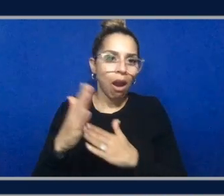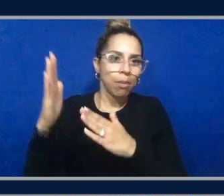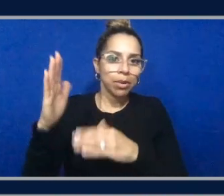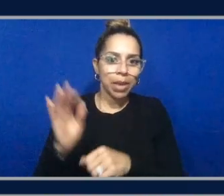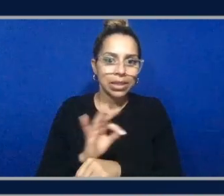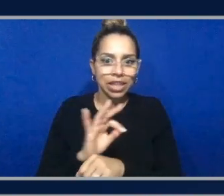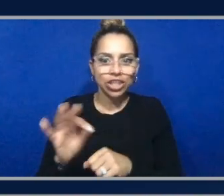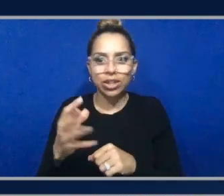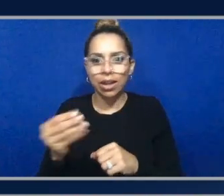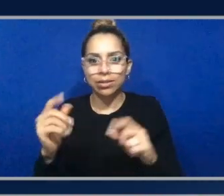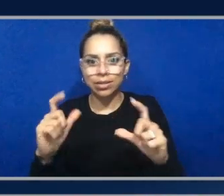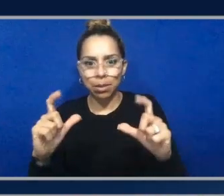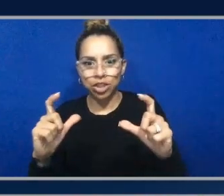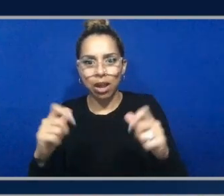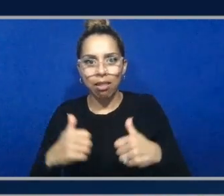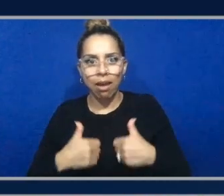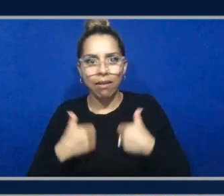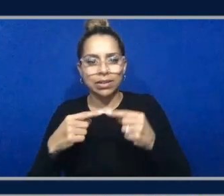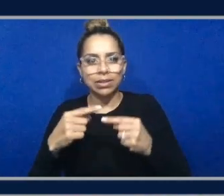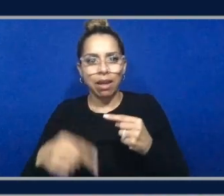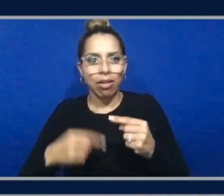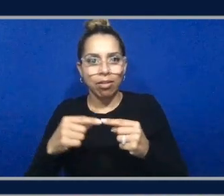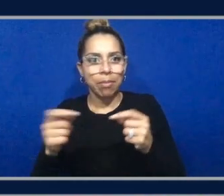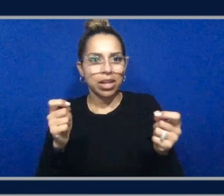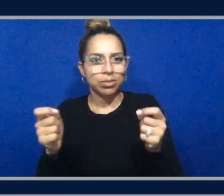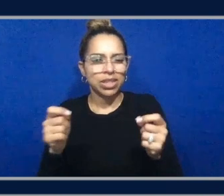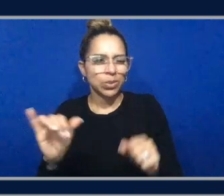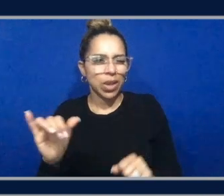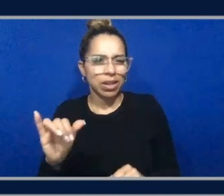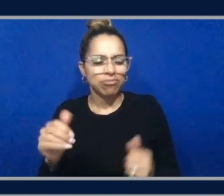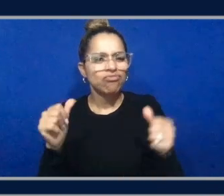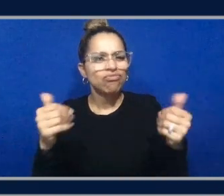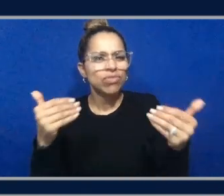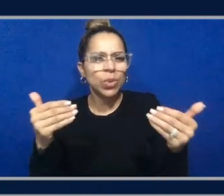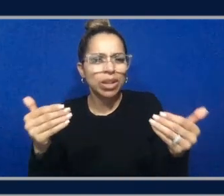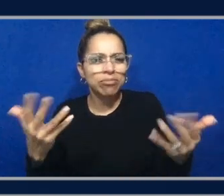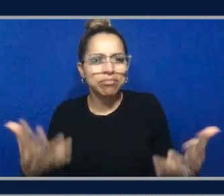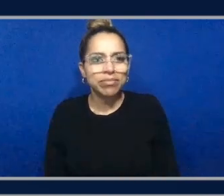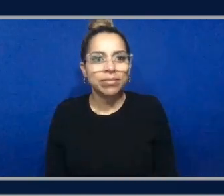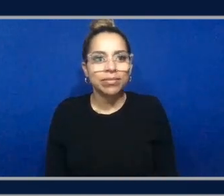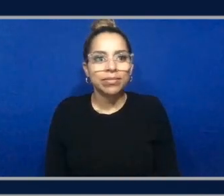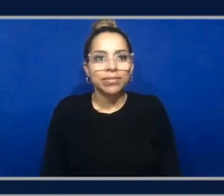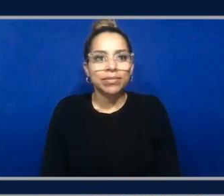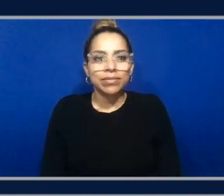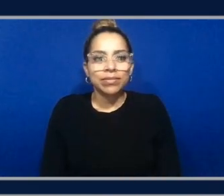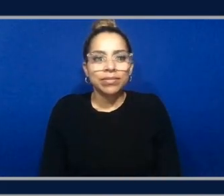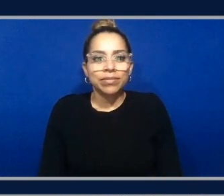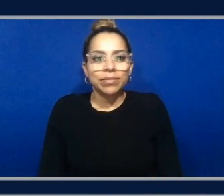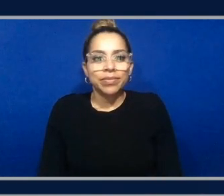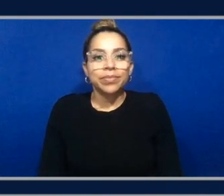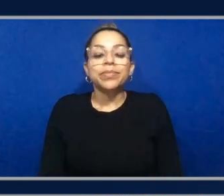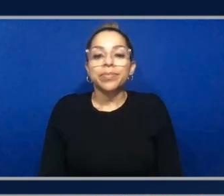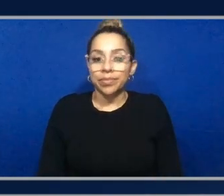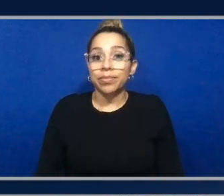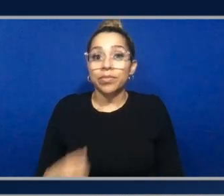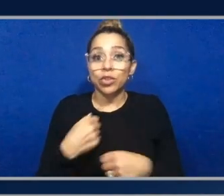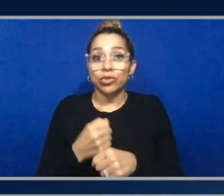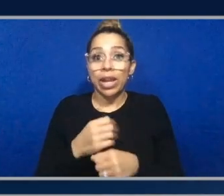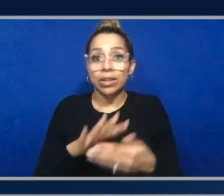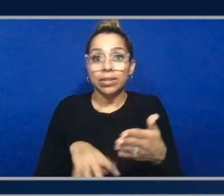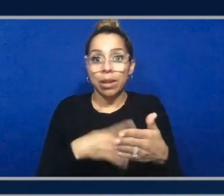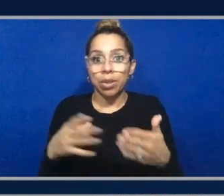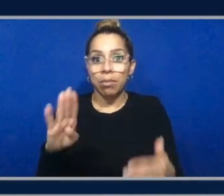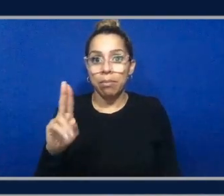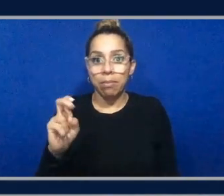lifecycle management as well. Perfect. Right? Yeah. So let's dig into it. So just to create a table, click on create table bucket. Provide